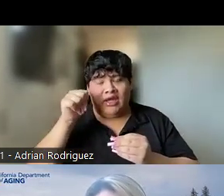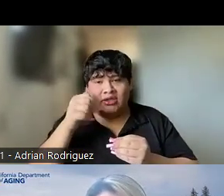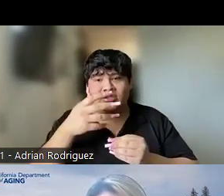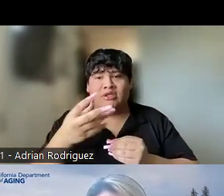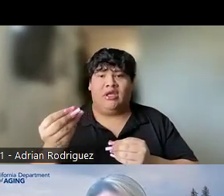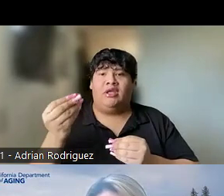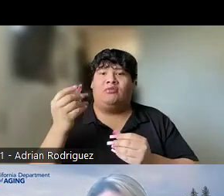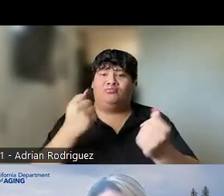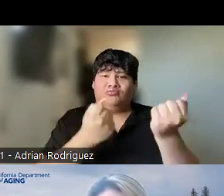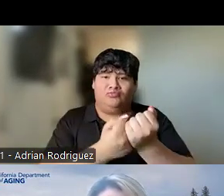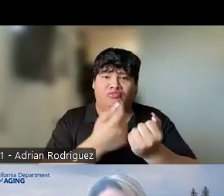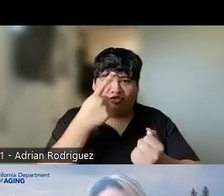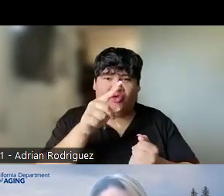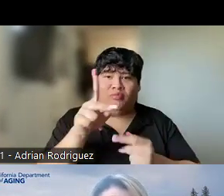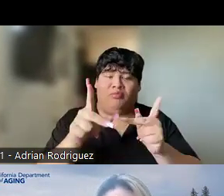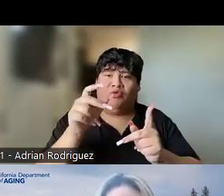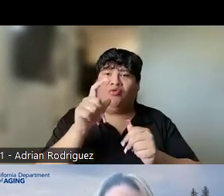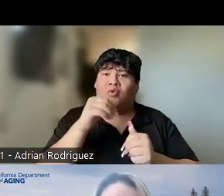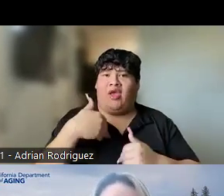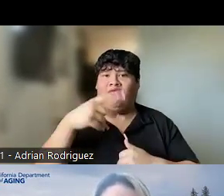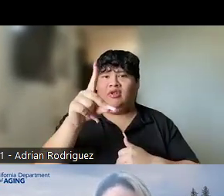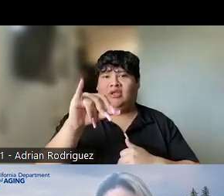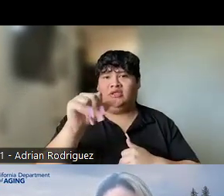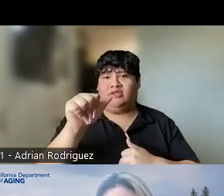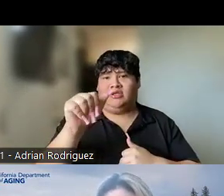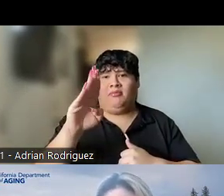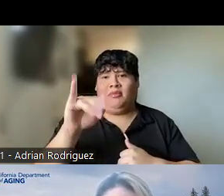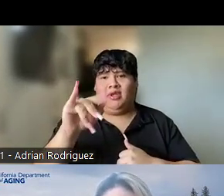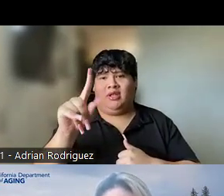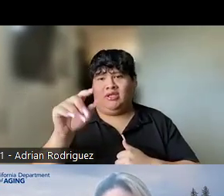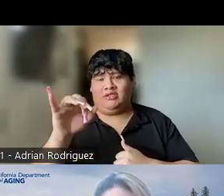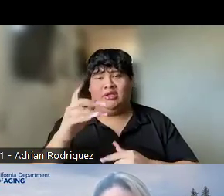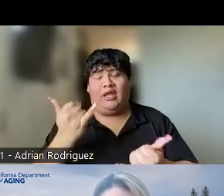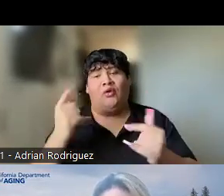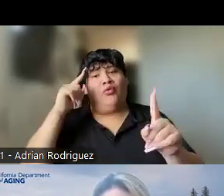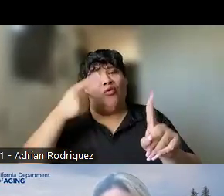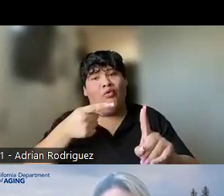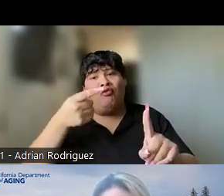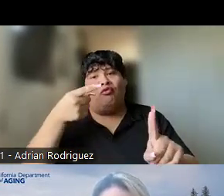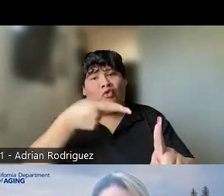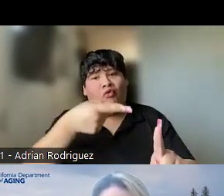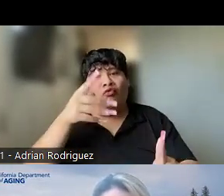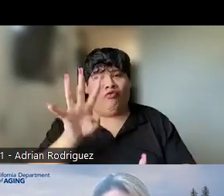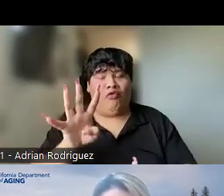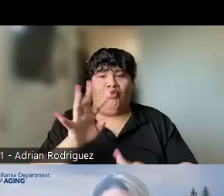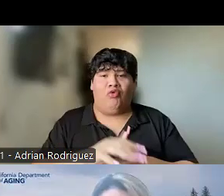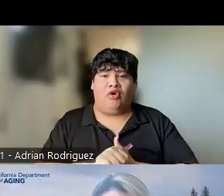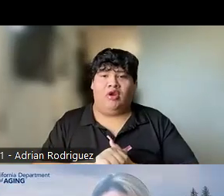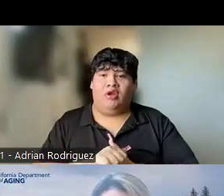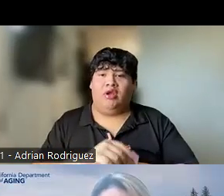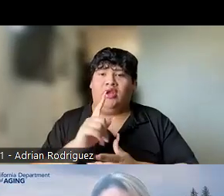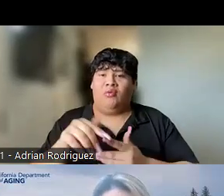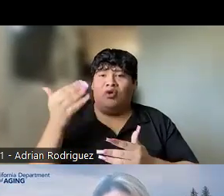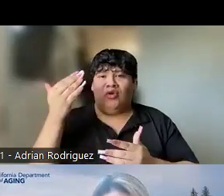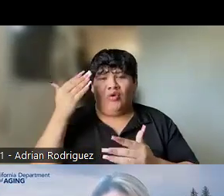developmental disabilities. Now, moving to Goal 4, caregiving that works. We know how